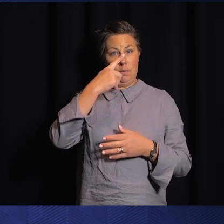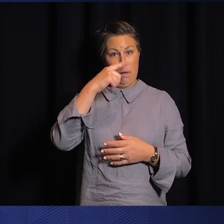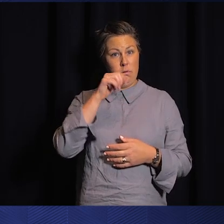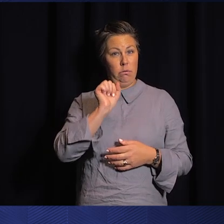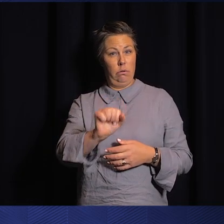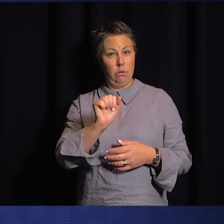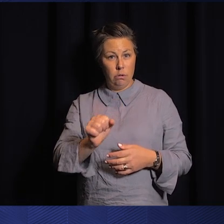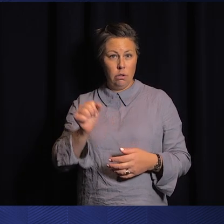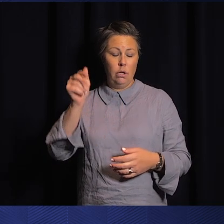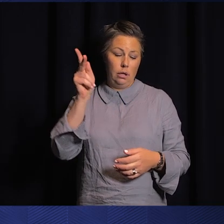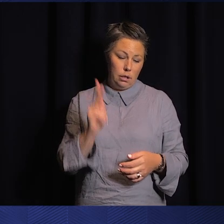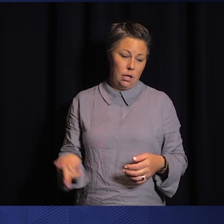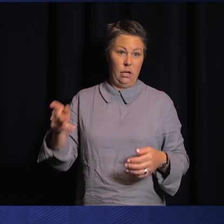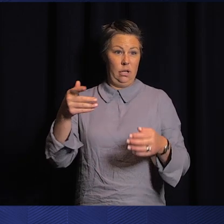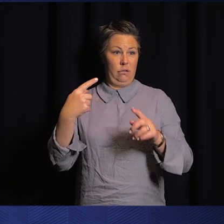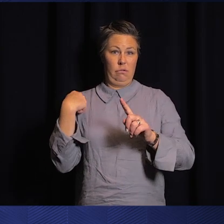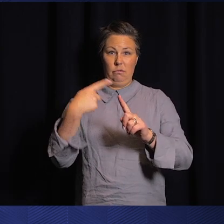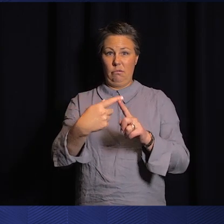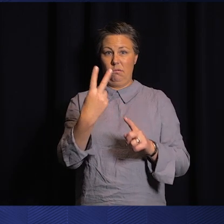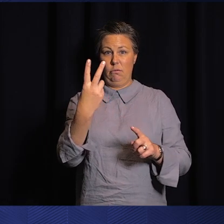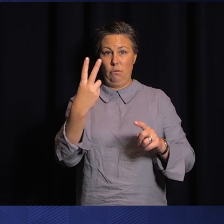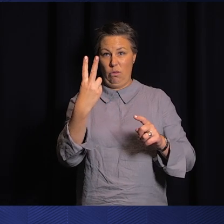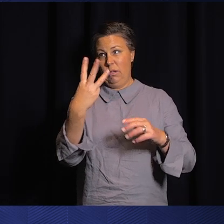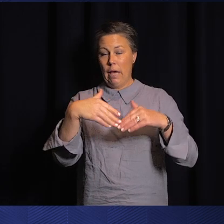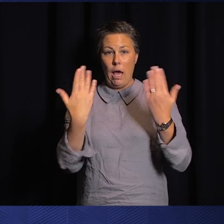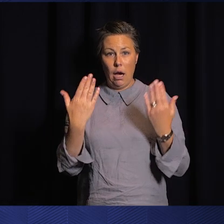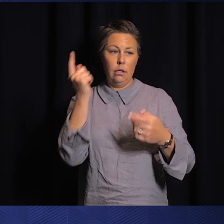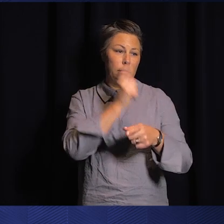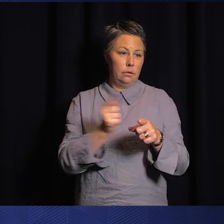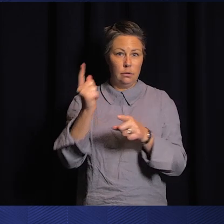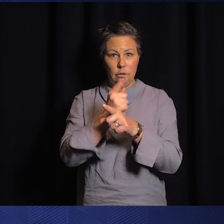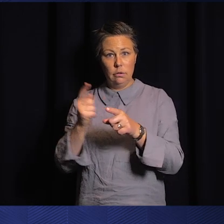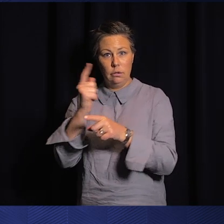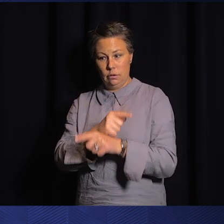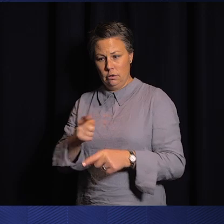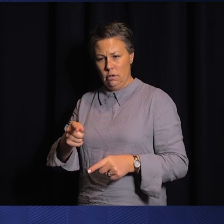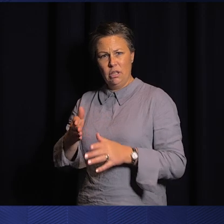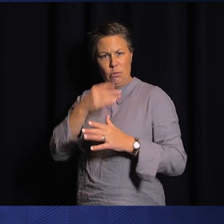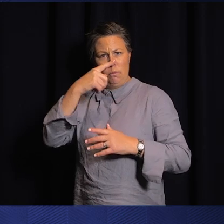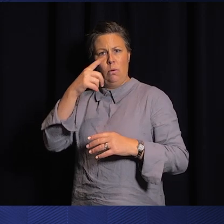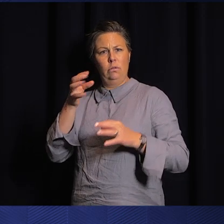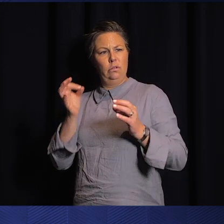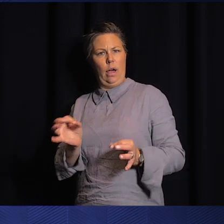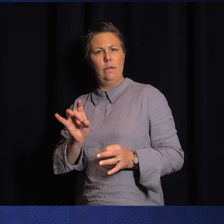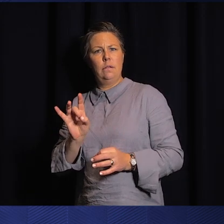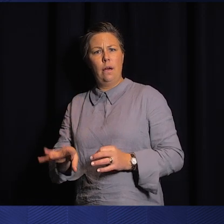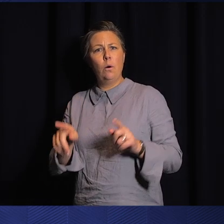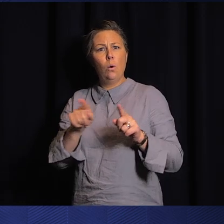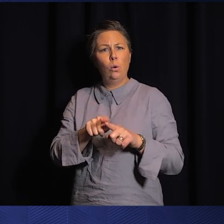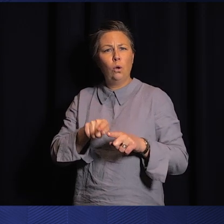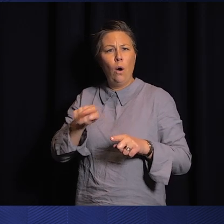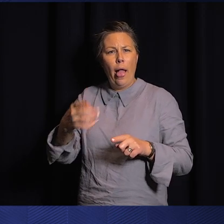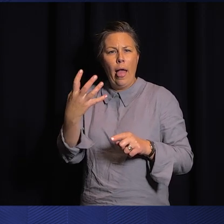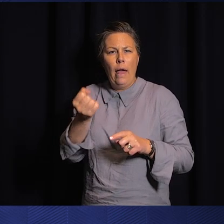over again in many of the sessions in this forum that they not only have political agency, but they also have traditional